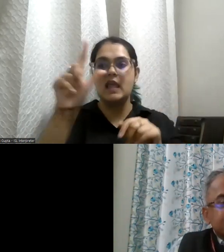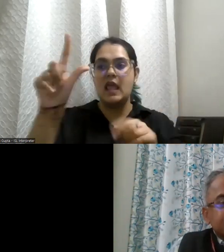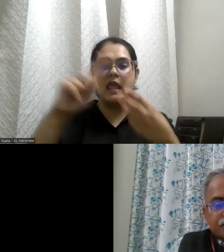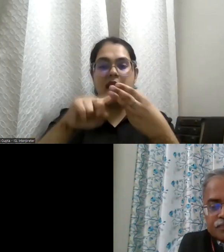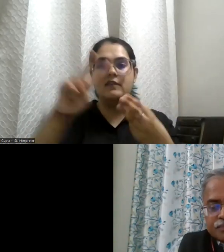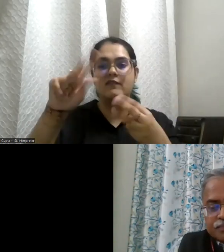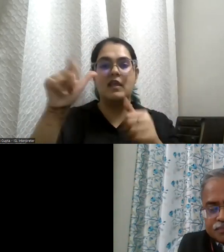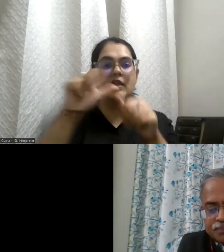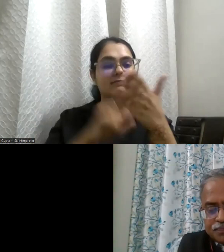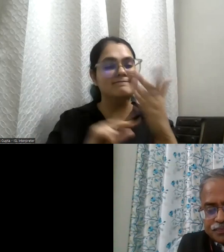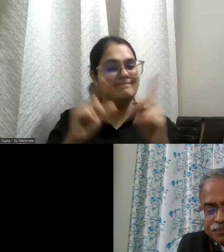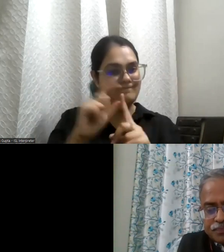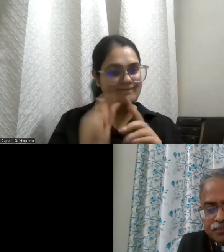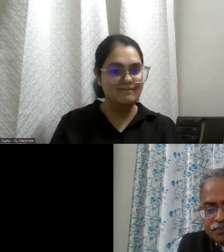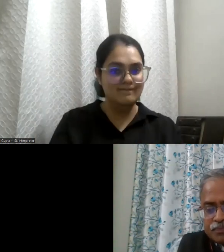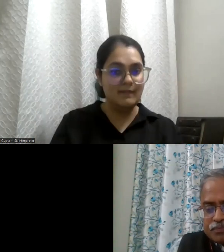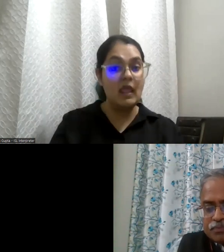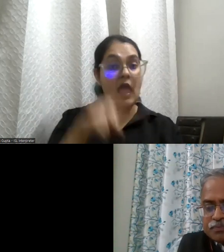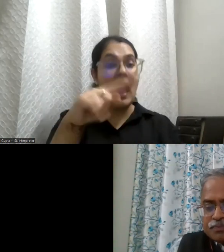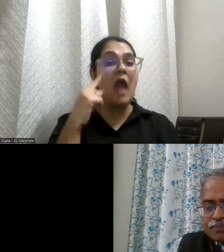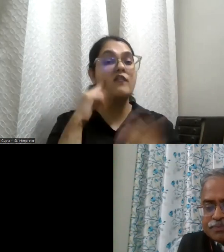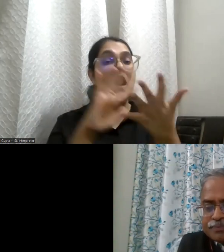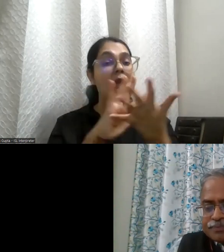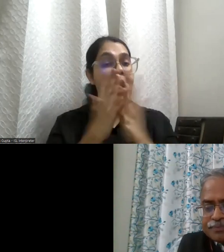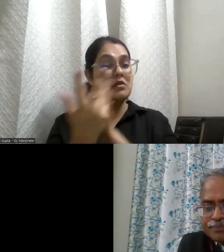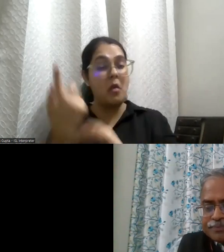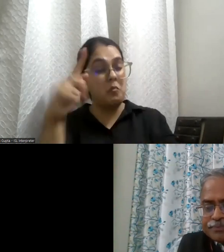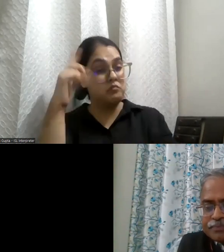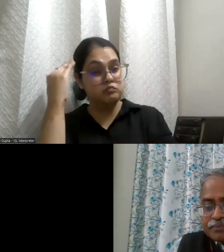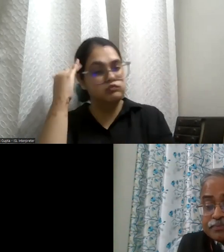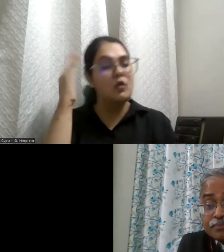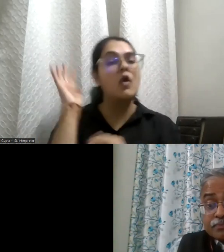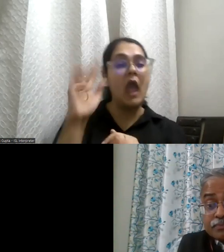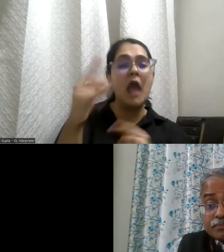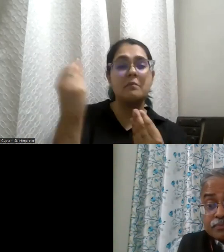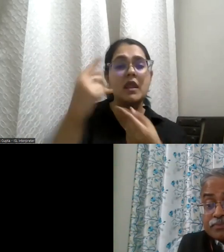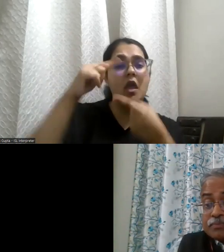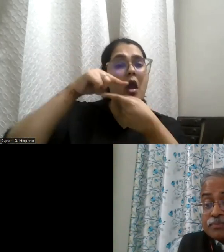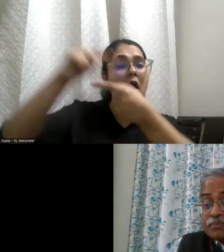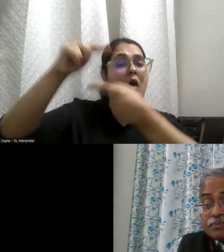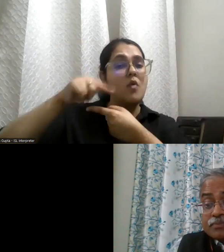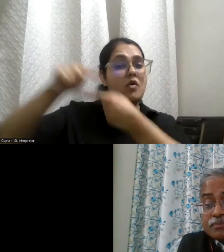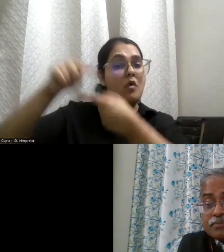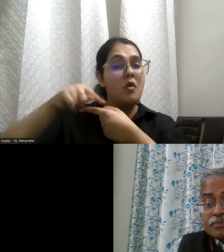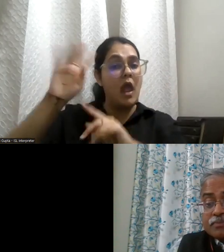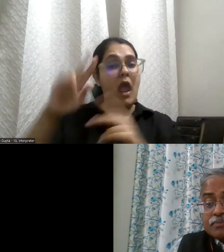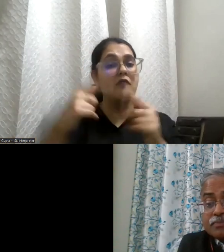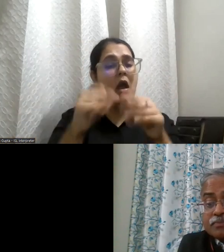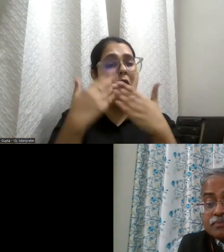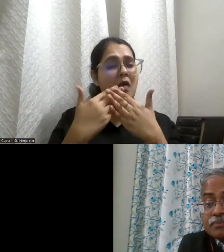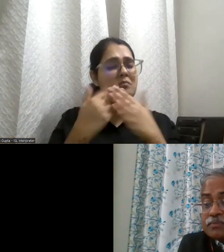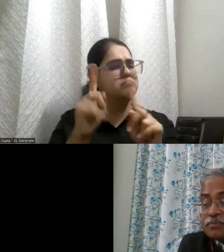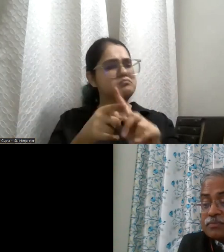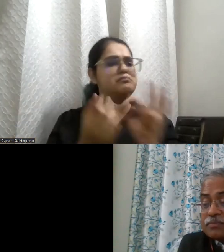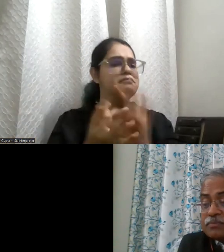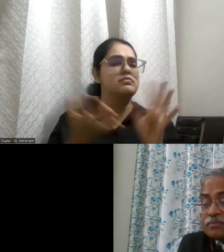of various national and international recognitions and has been awarded for his academic excellence. He